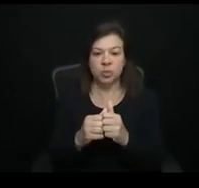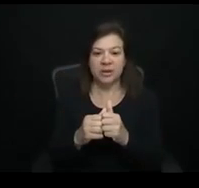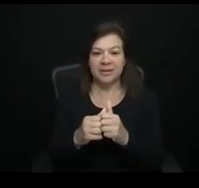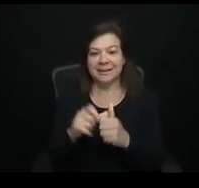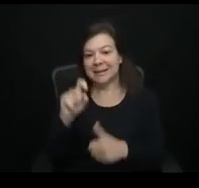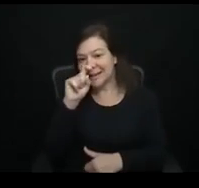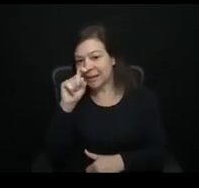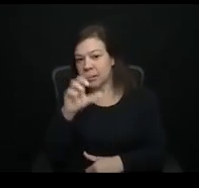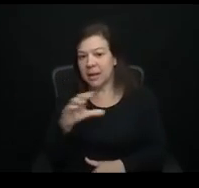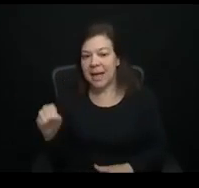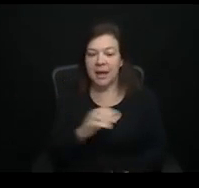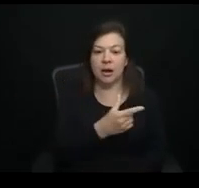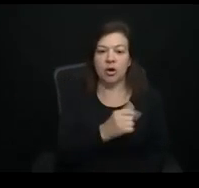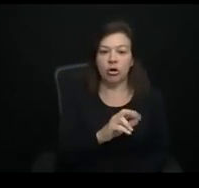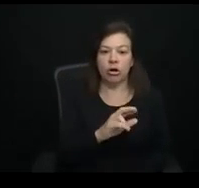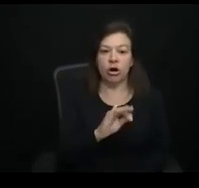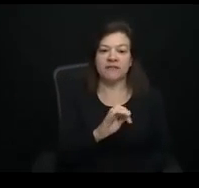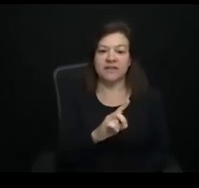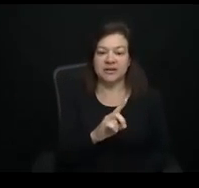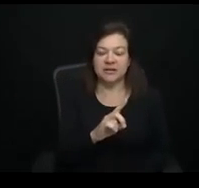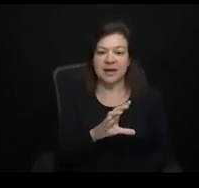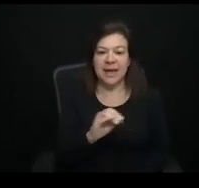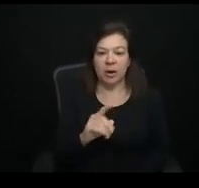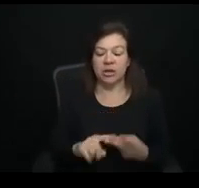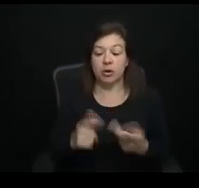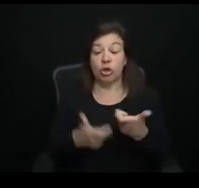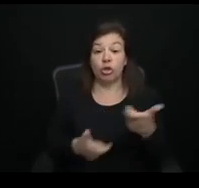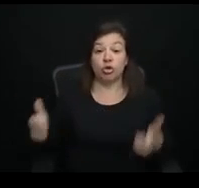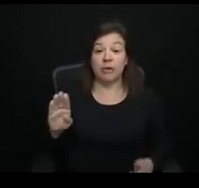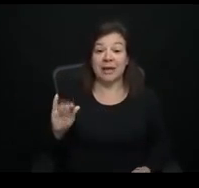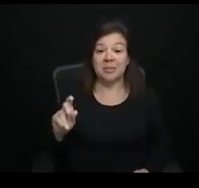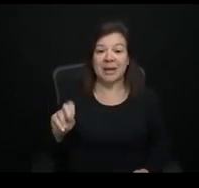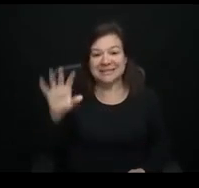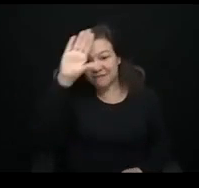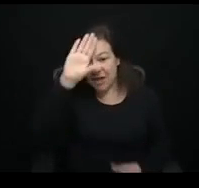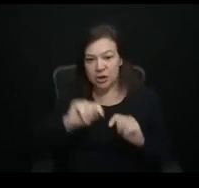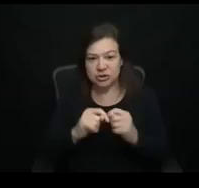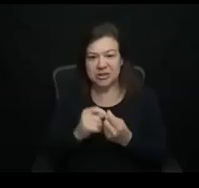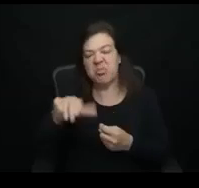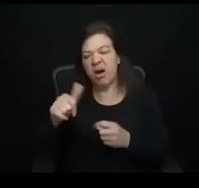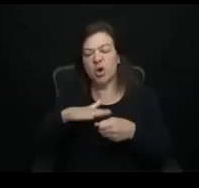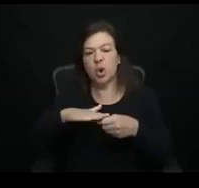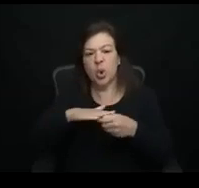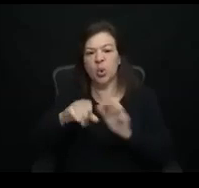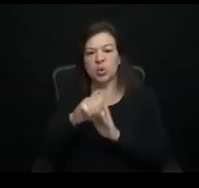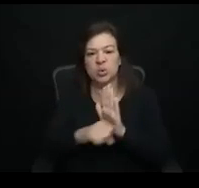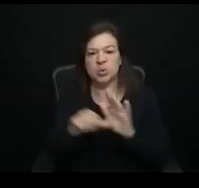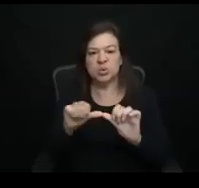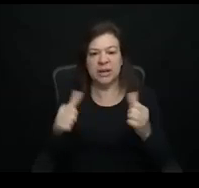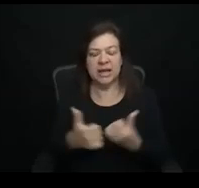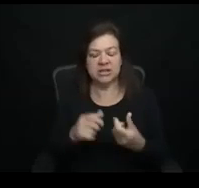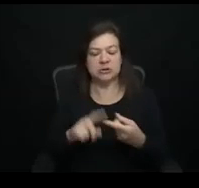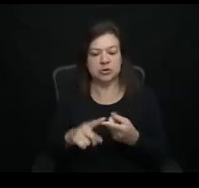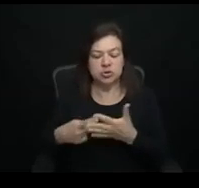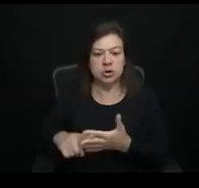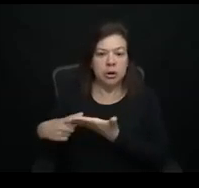and Garfield, the Great Basin team, and some other local and state agencies to start the discussion